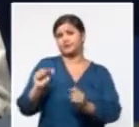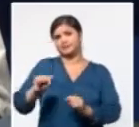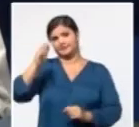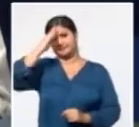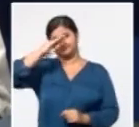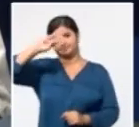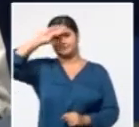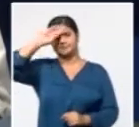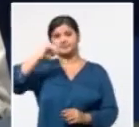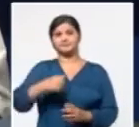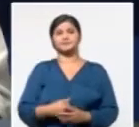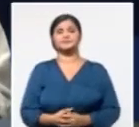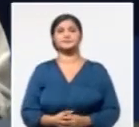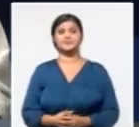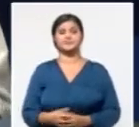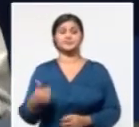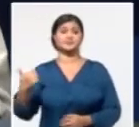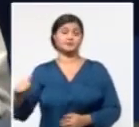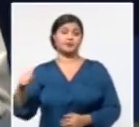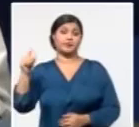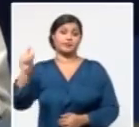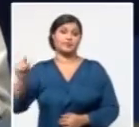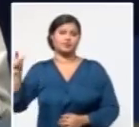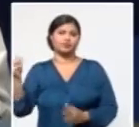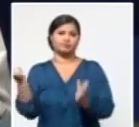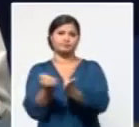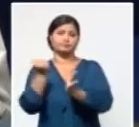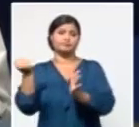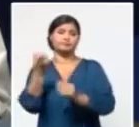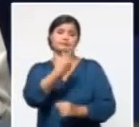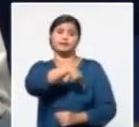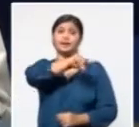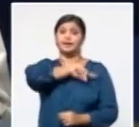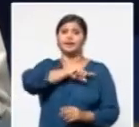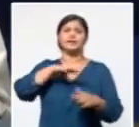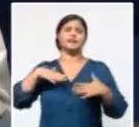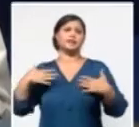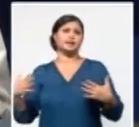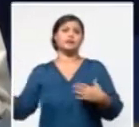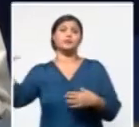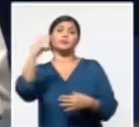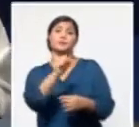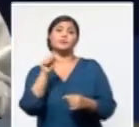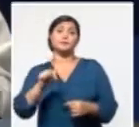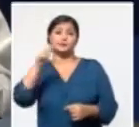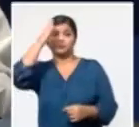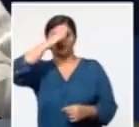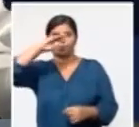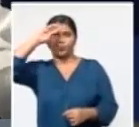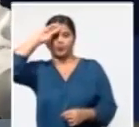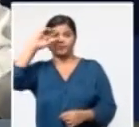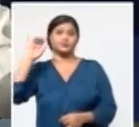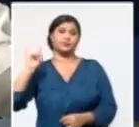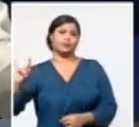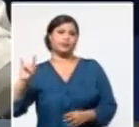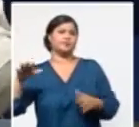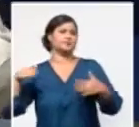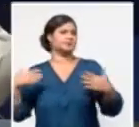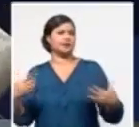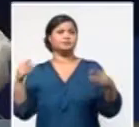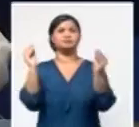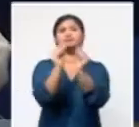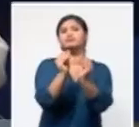provinces. The 10 cases confirmed yesterday, they are all Cuban. 9 are confirmed